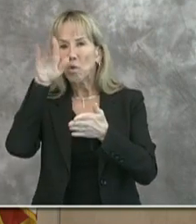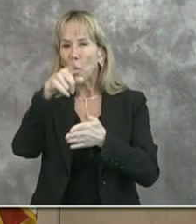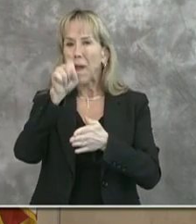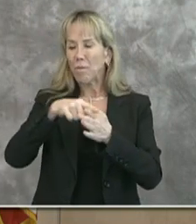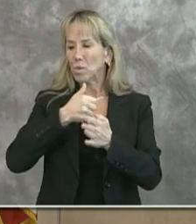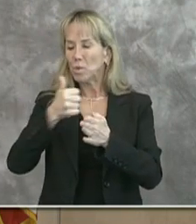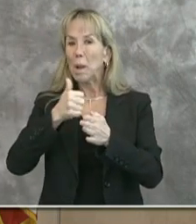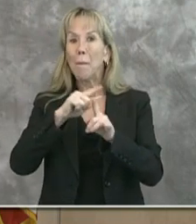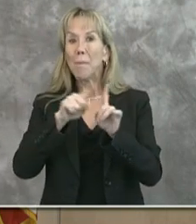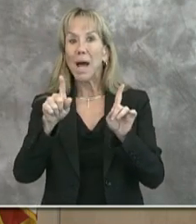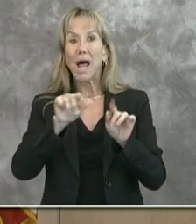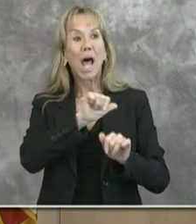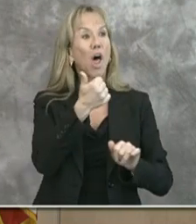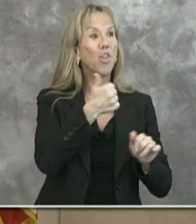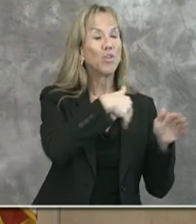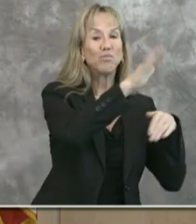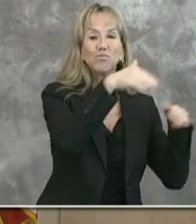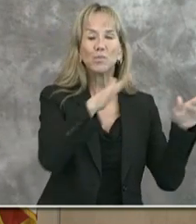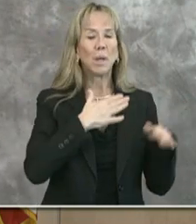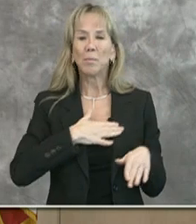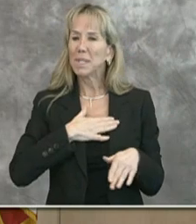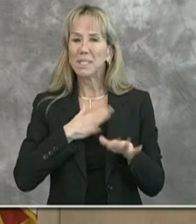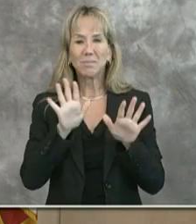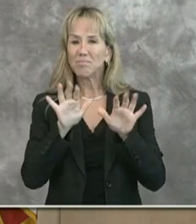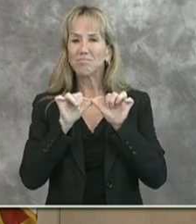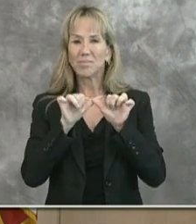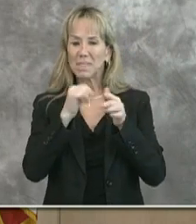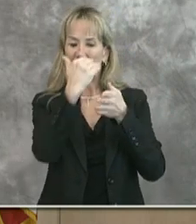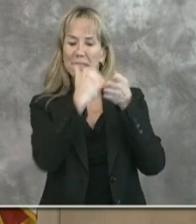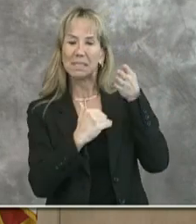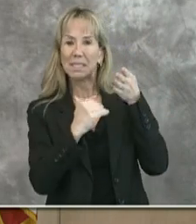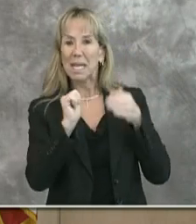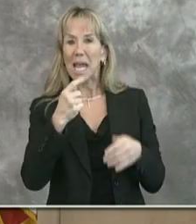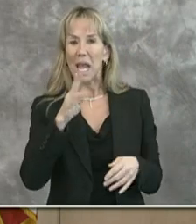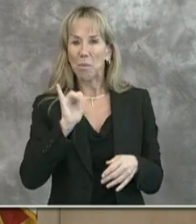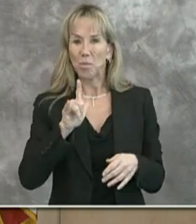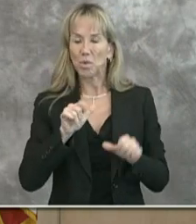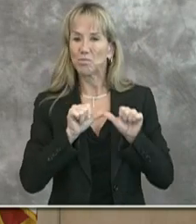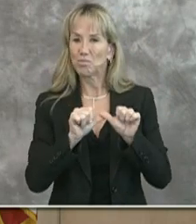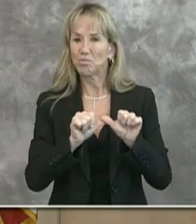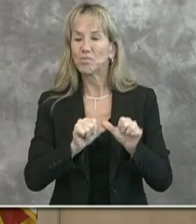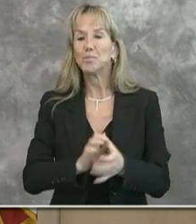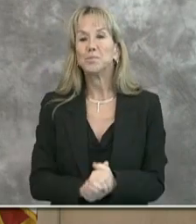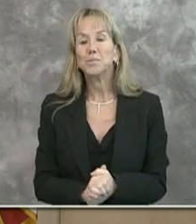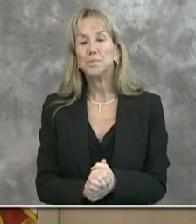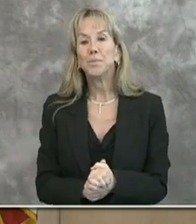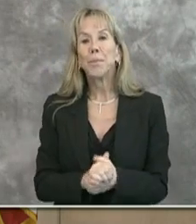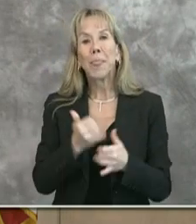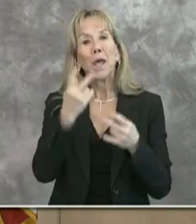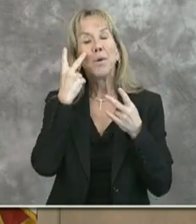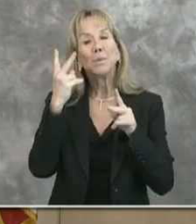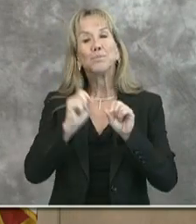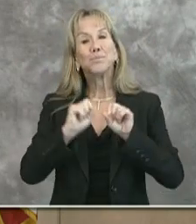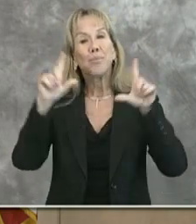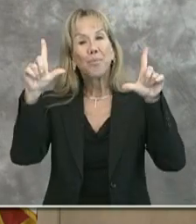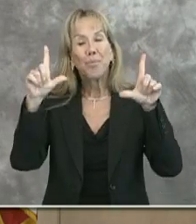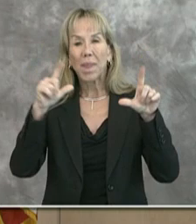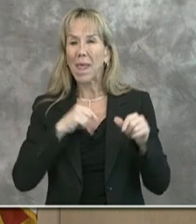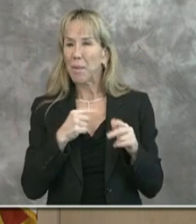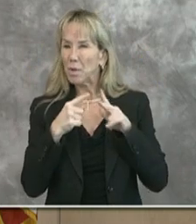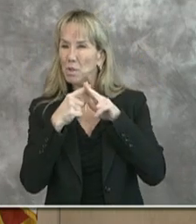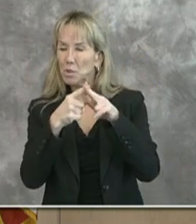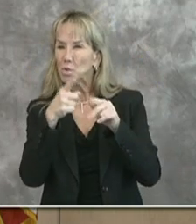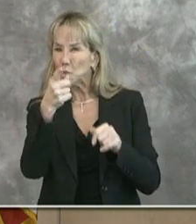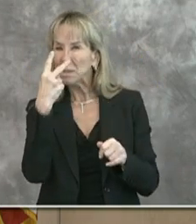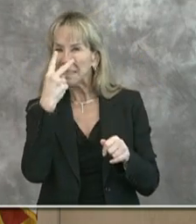hold fast to this month of April. We're going to jump into our mobility metrics, which show us a little bit of that slippage that I just mentioned.